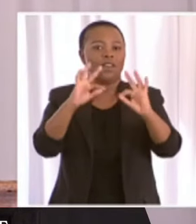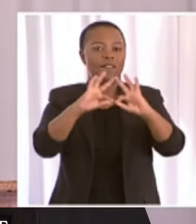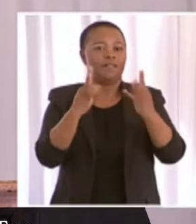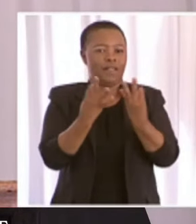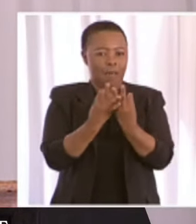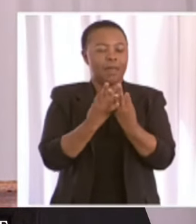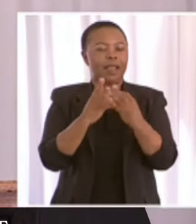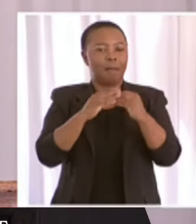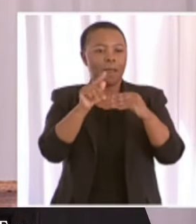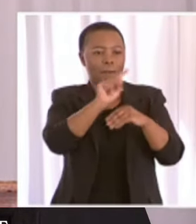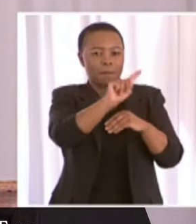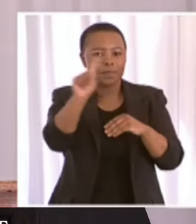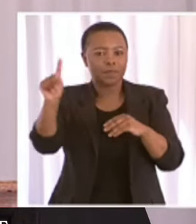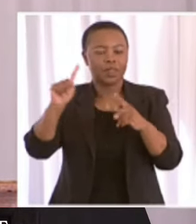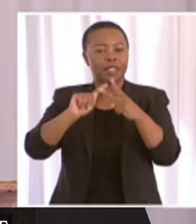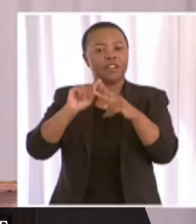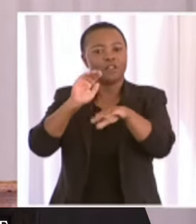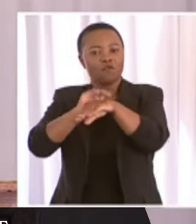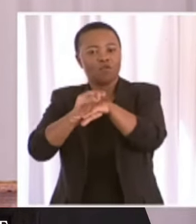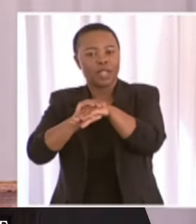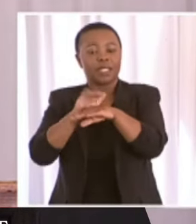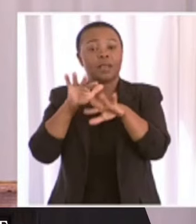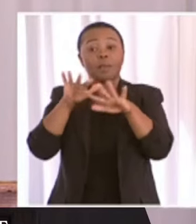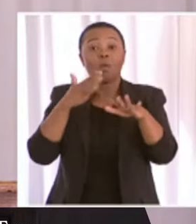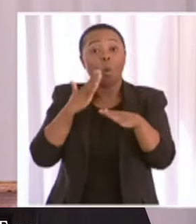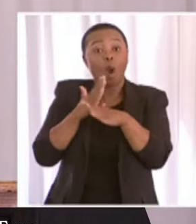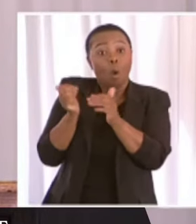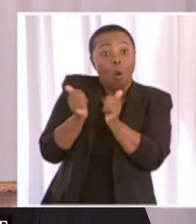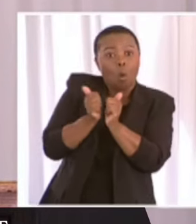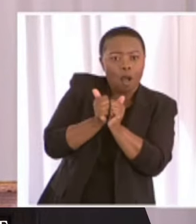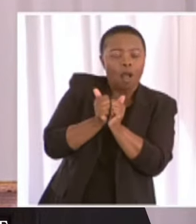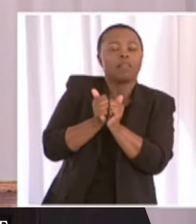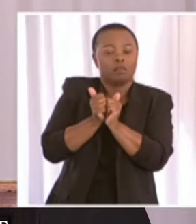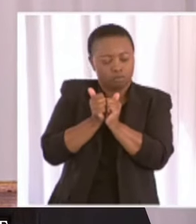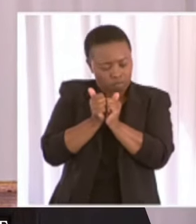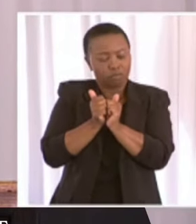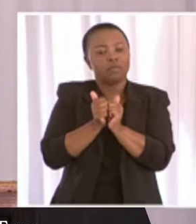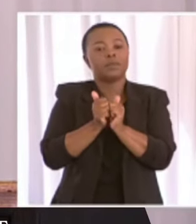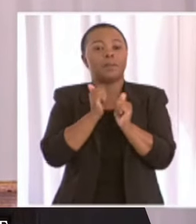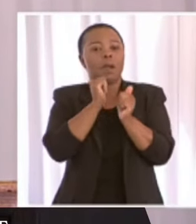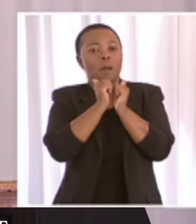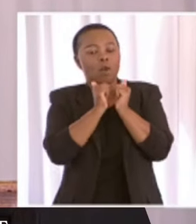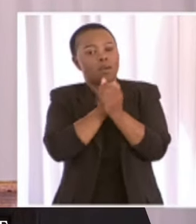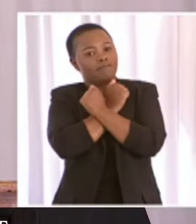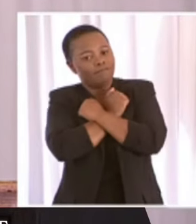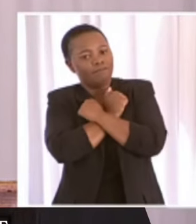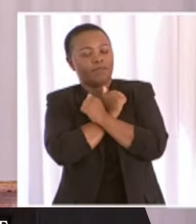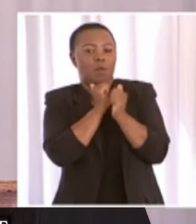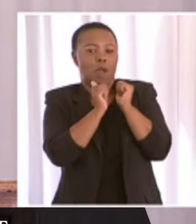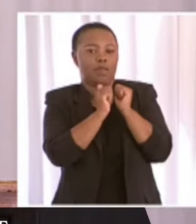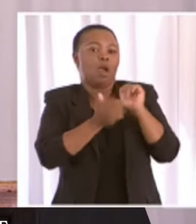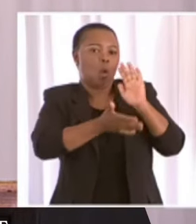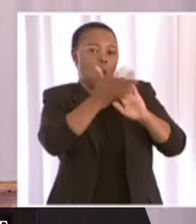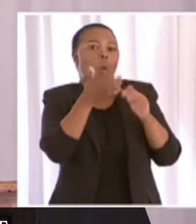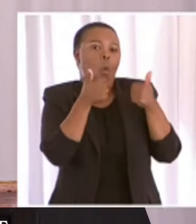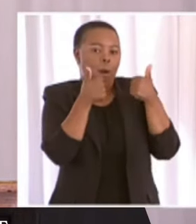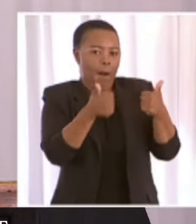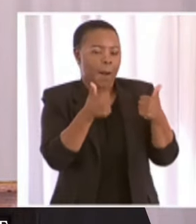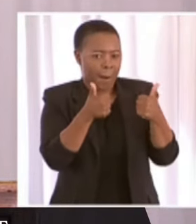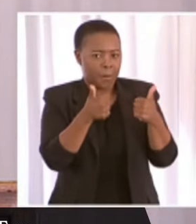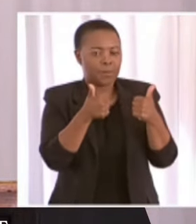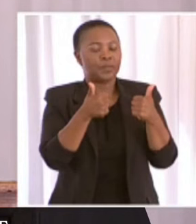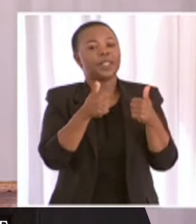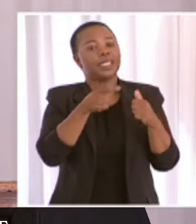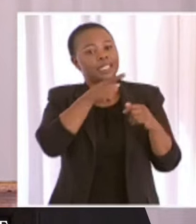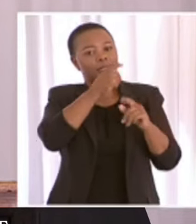and those that work closely with you. Go well, my beloved diplomat. Go well,